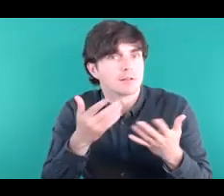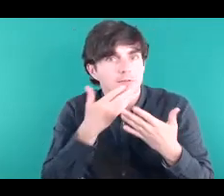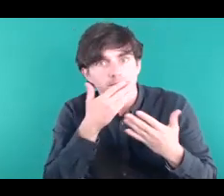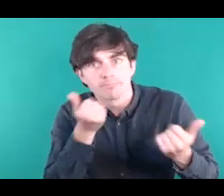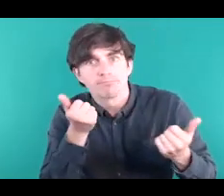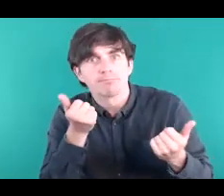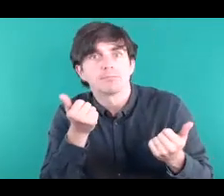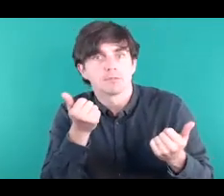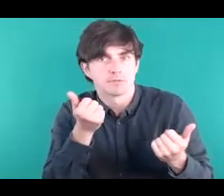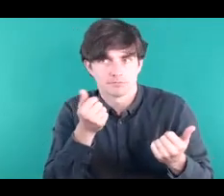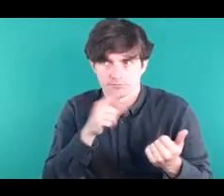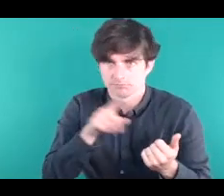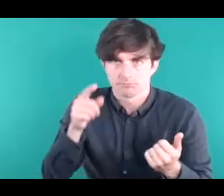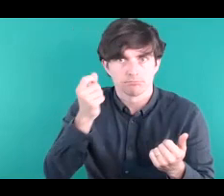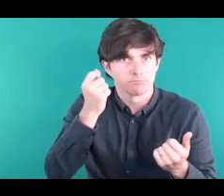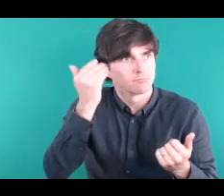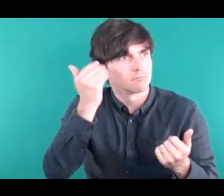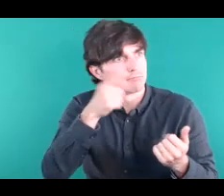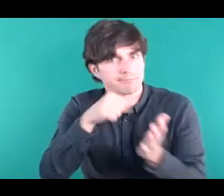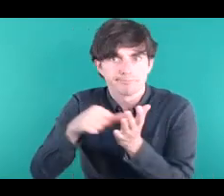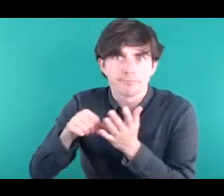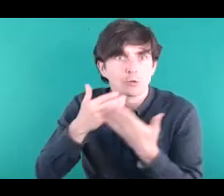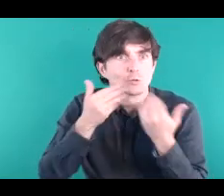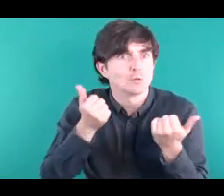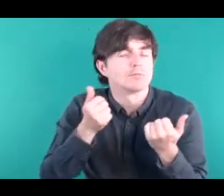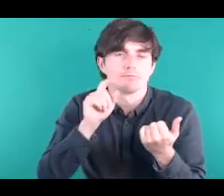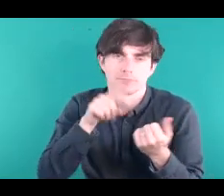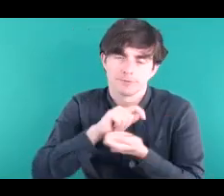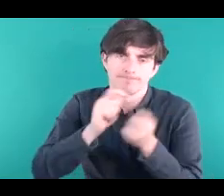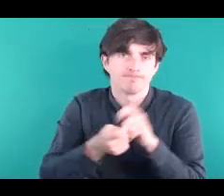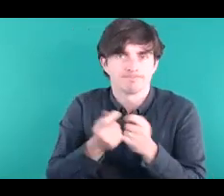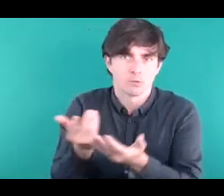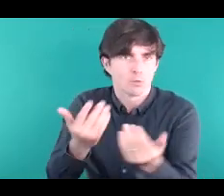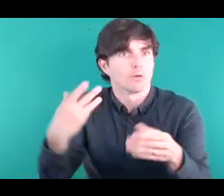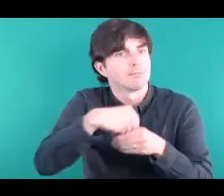And the third, while